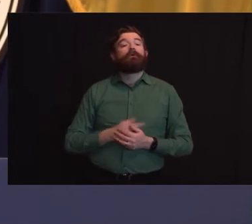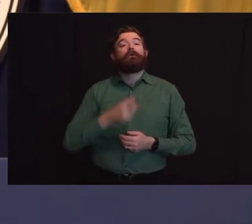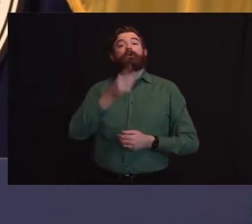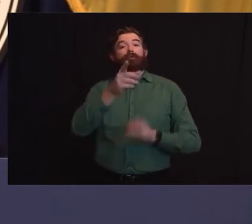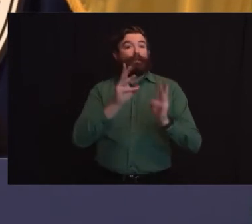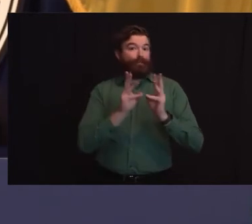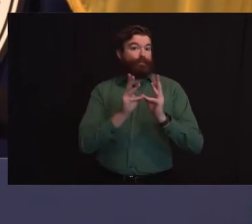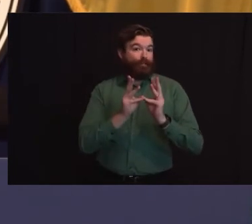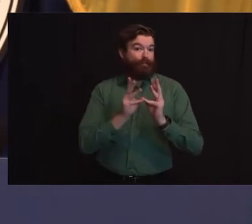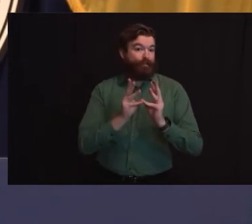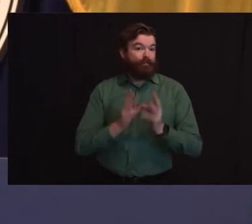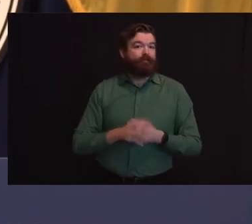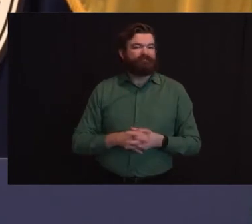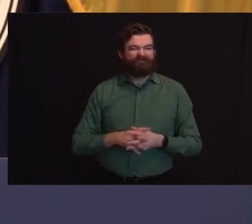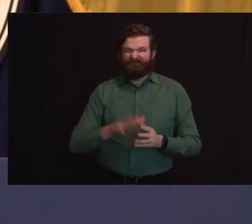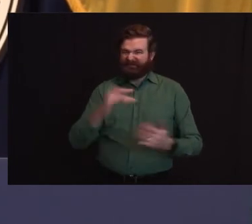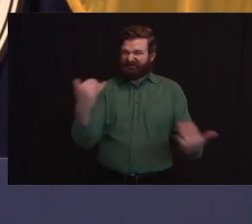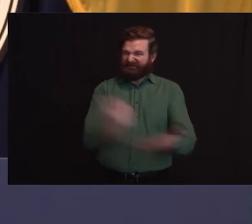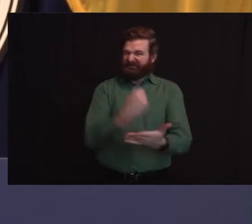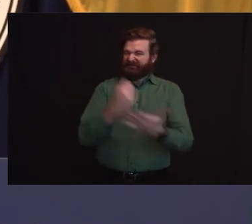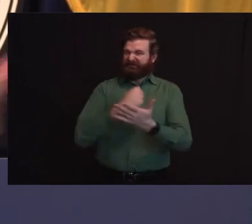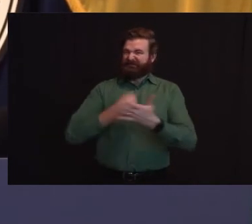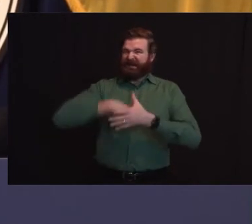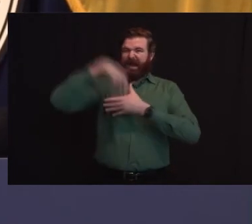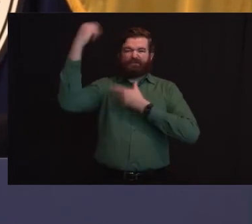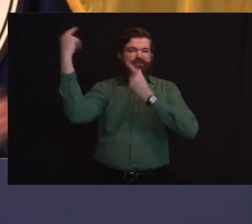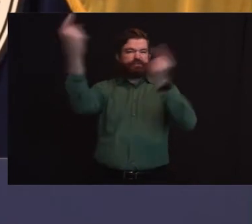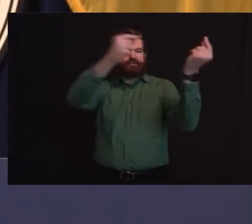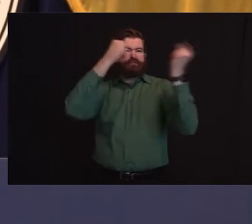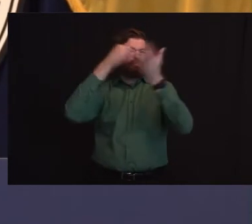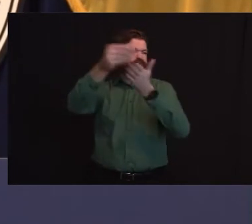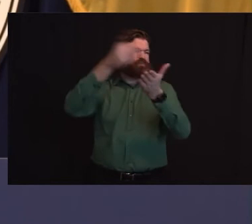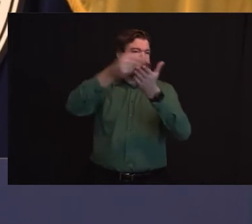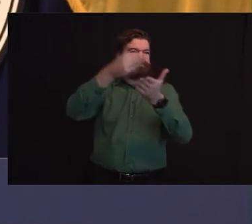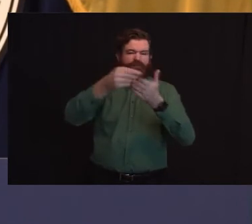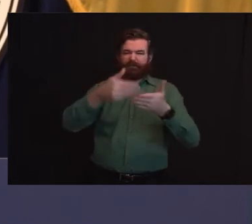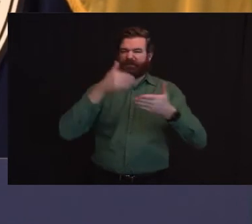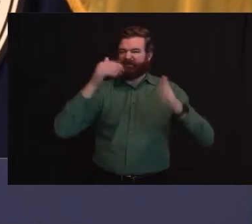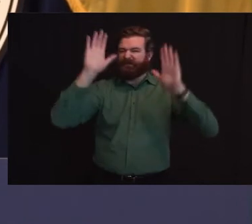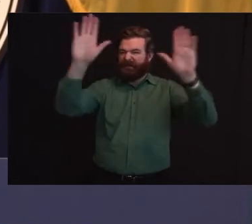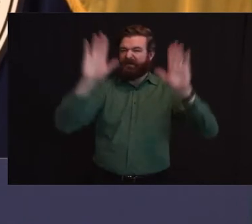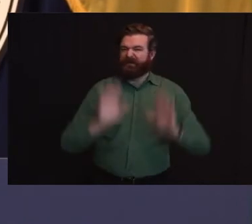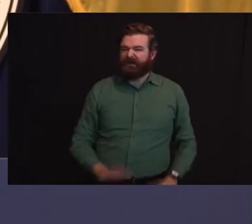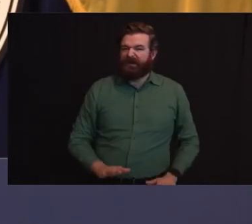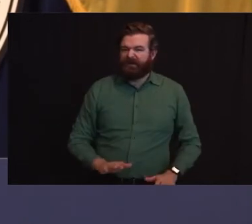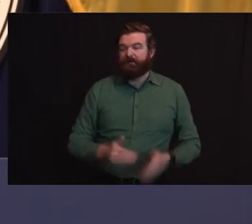and get what you need to get done at least before Sunday, it sounds like evening.